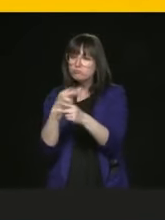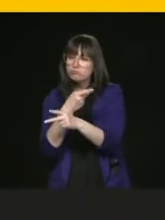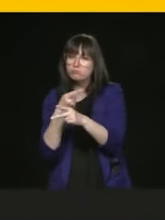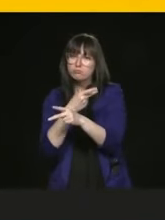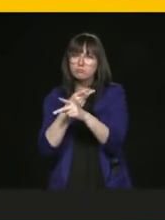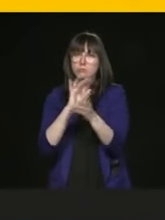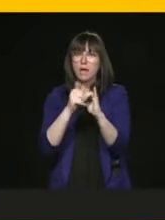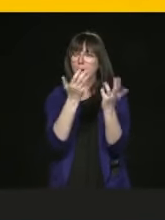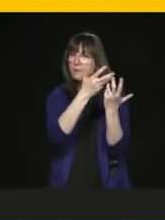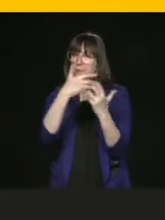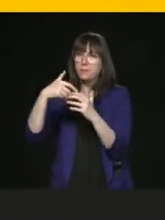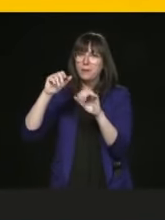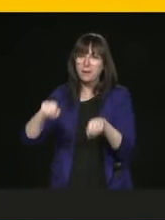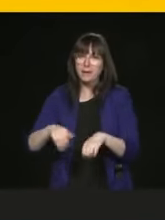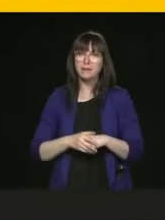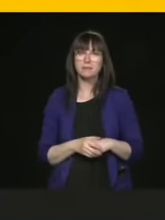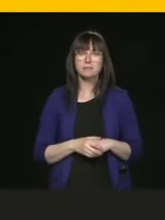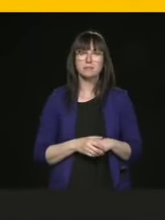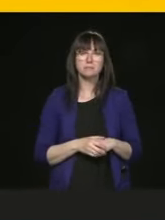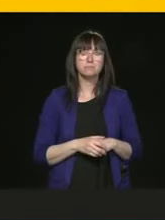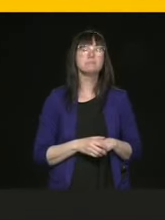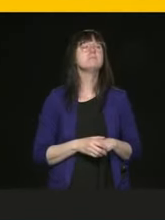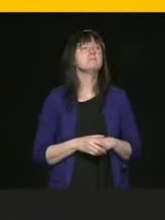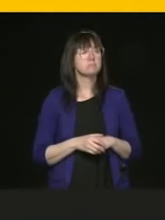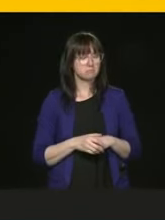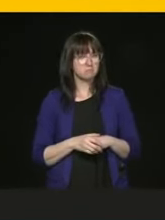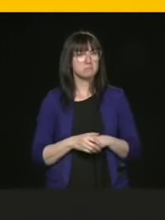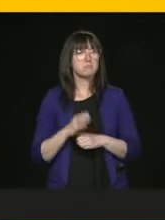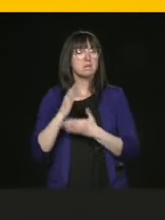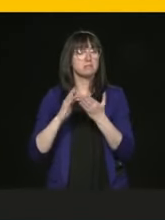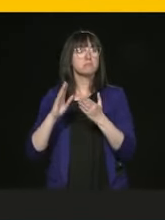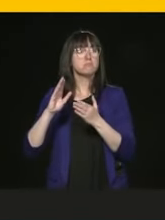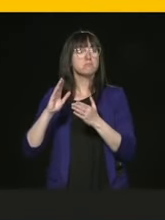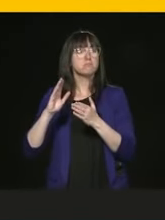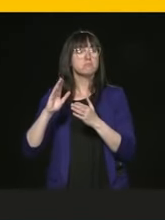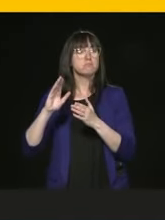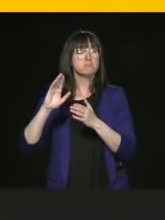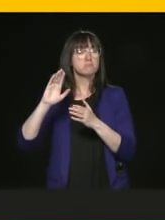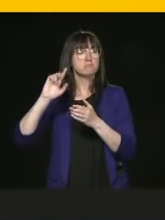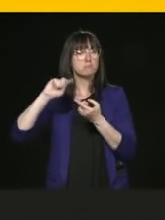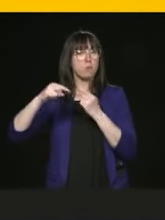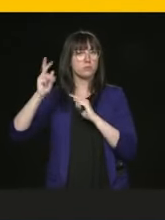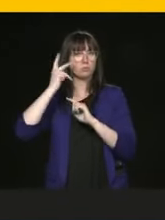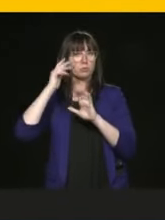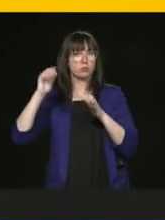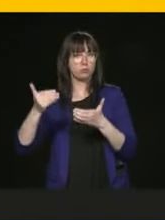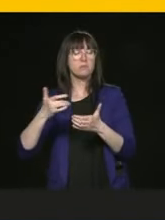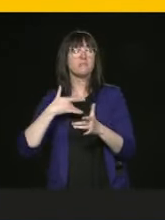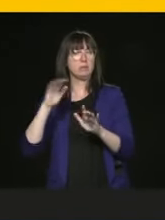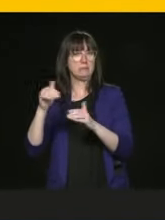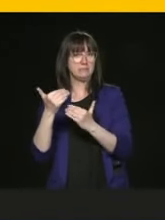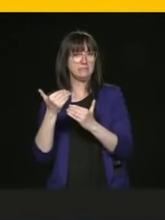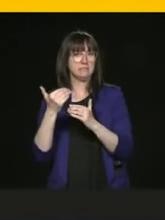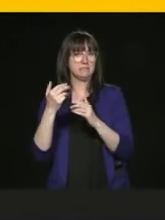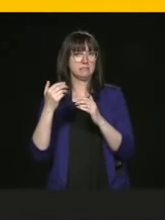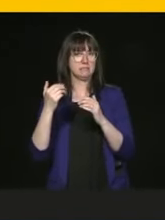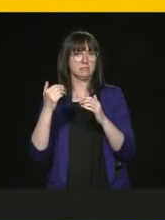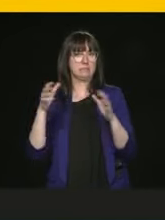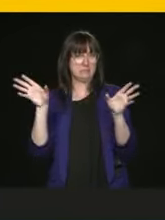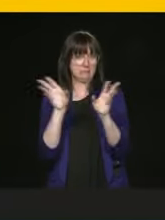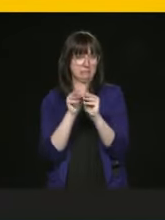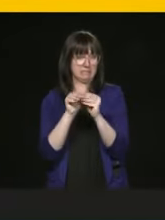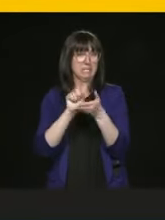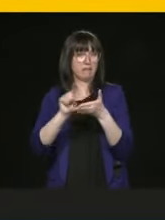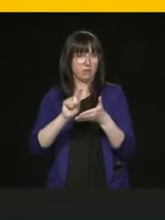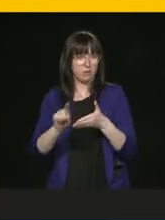parties, opposition parties, are in agreement that limited sittings every week are a good measure